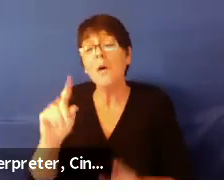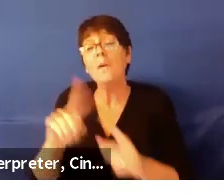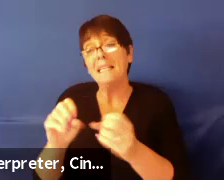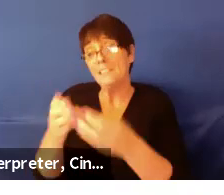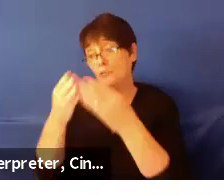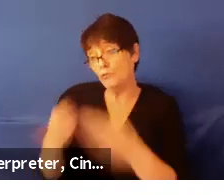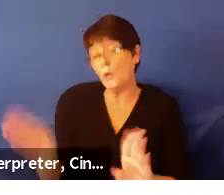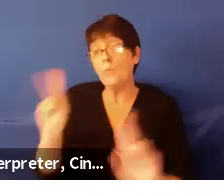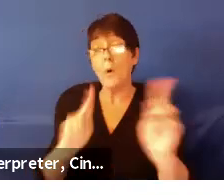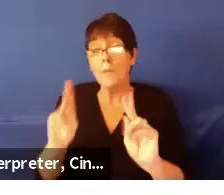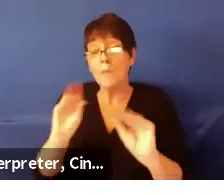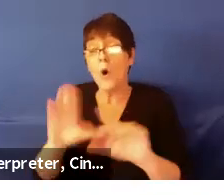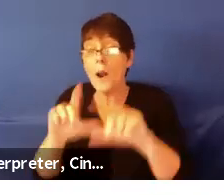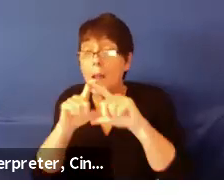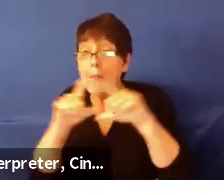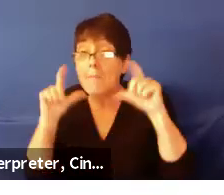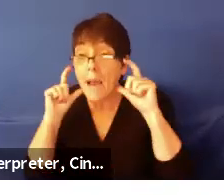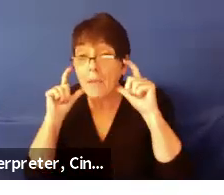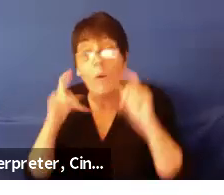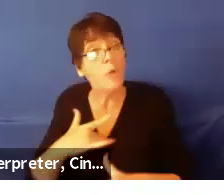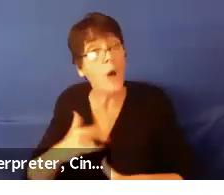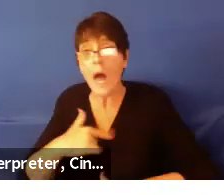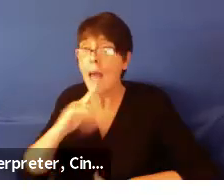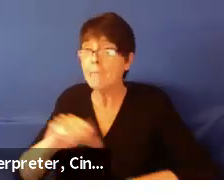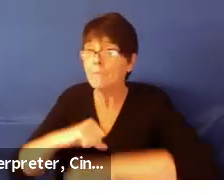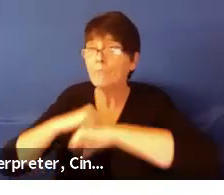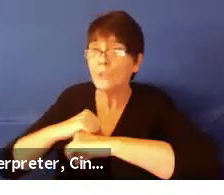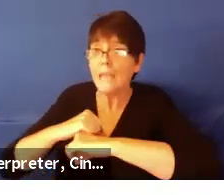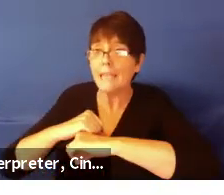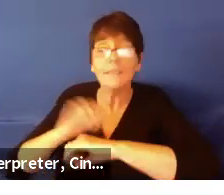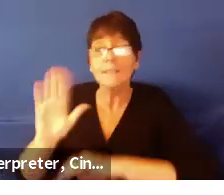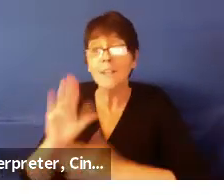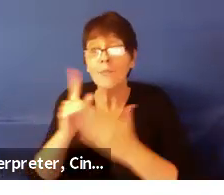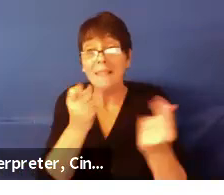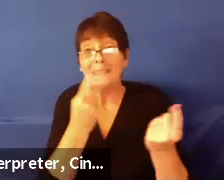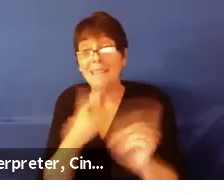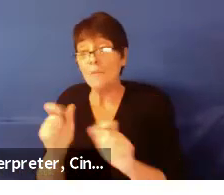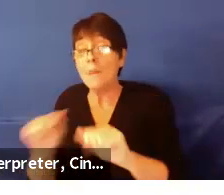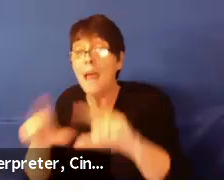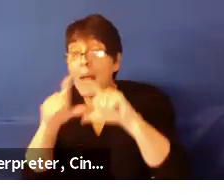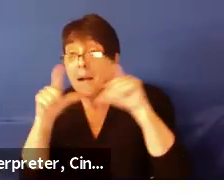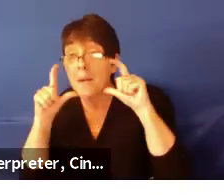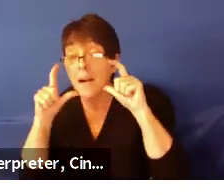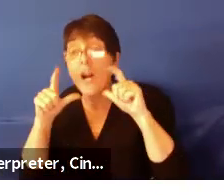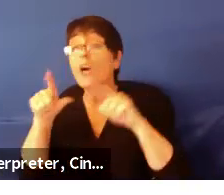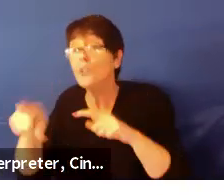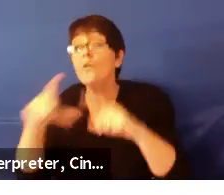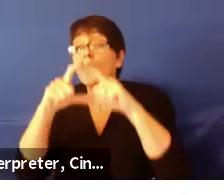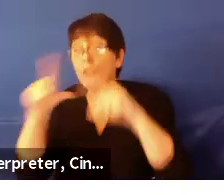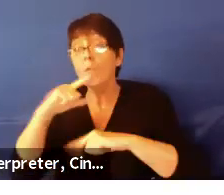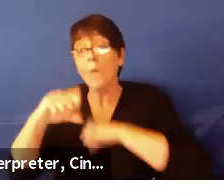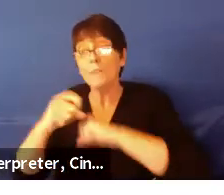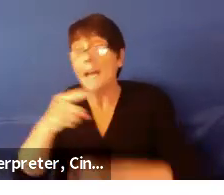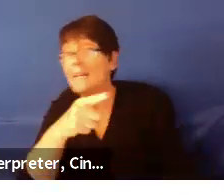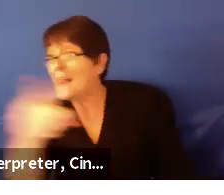when people put on a mask, they feel protected. But what is happening with that mask is they're protecting others. It's not